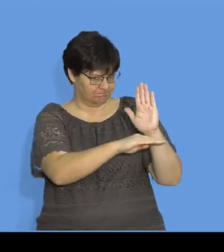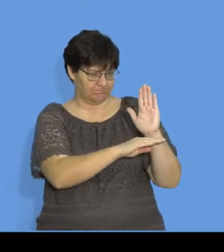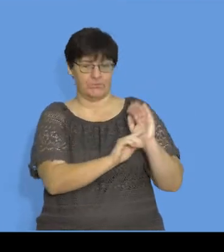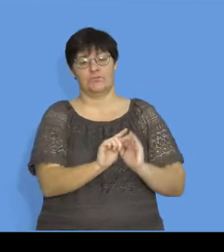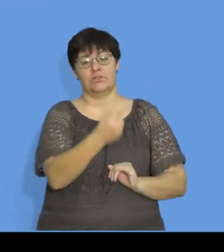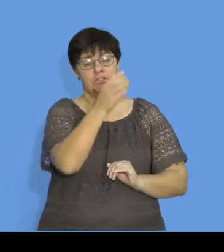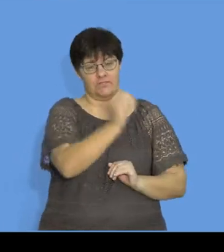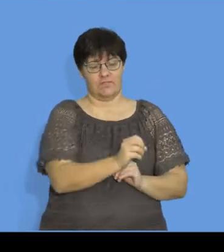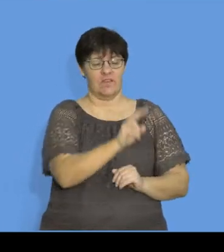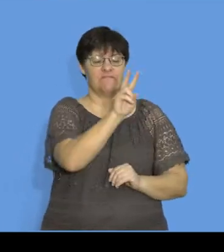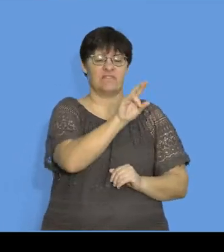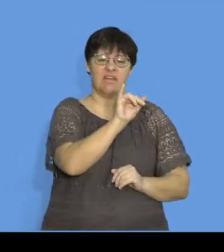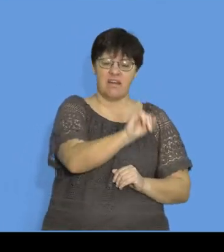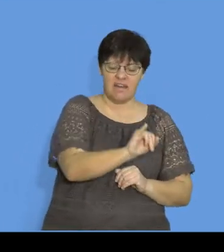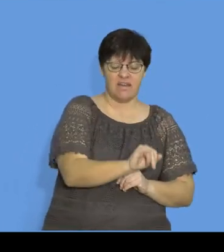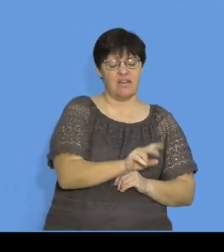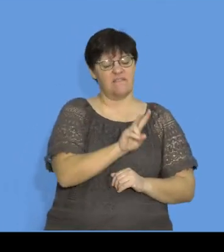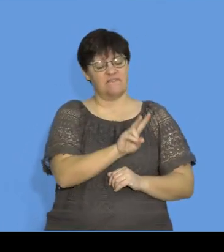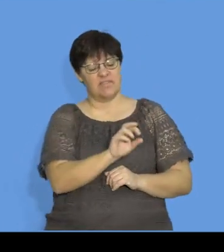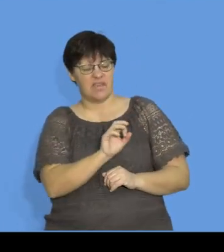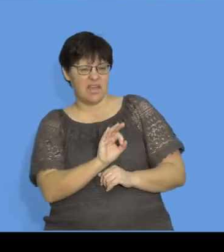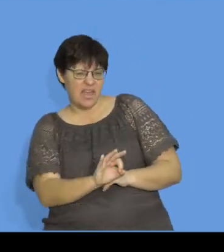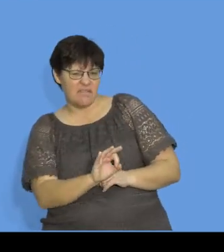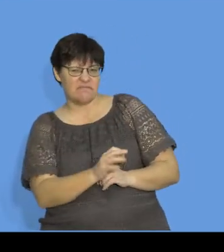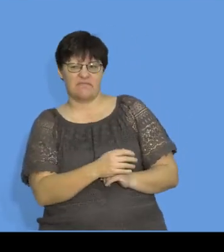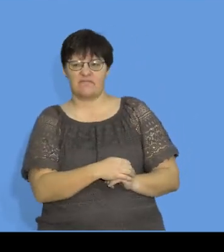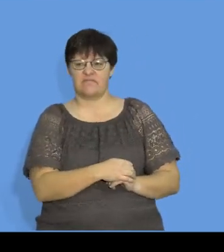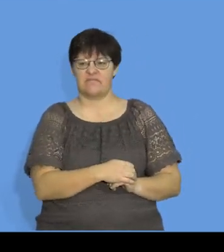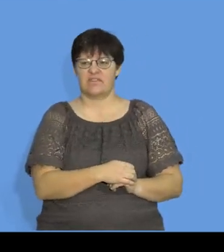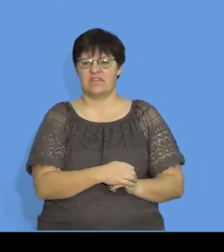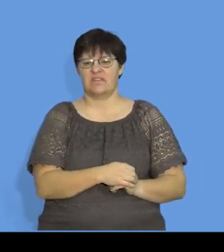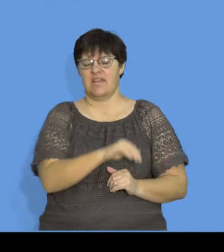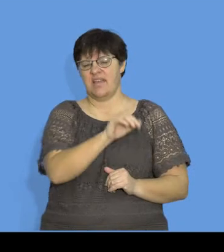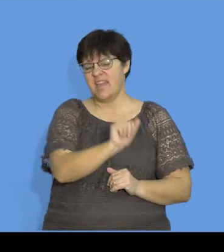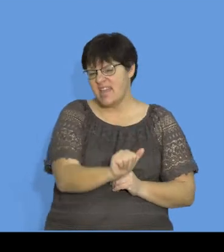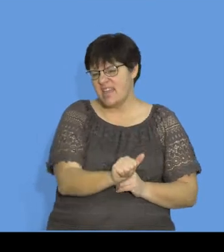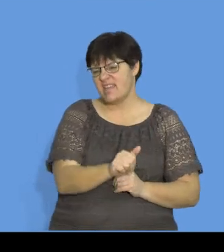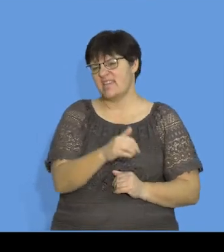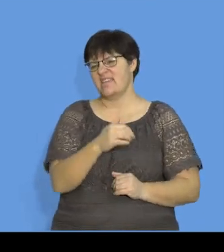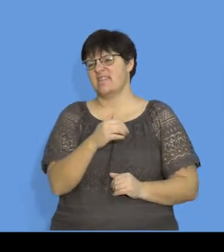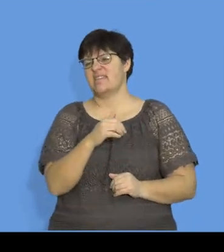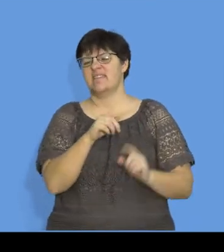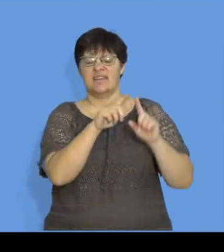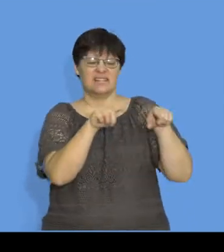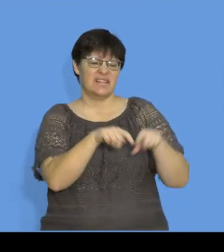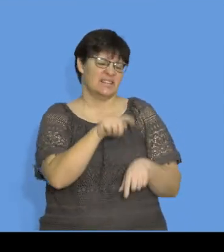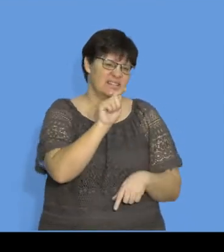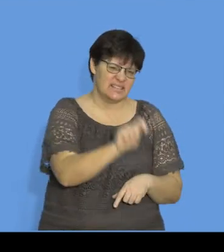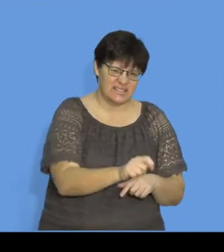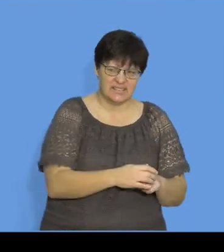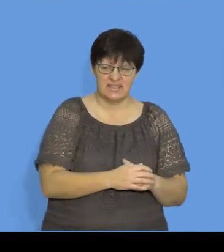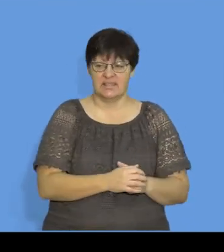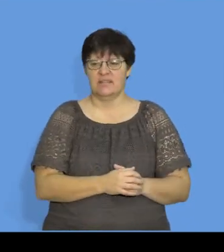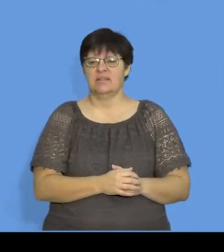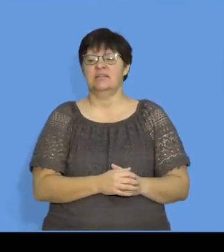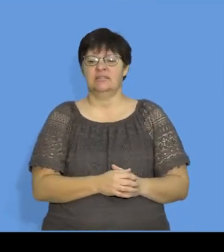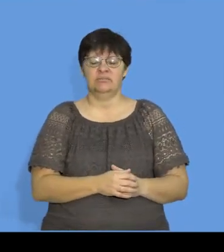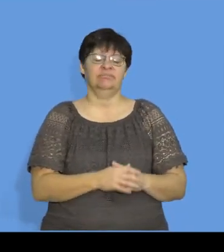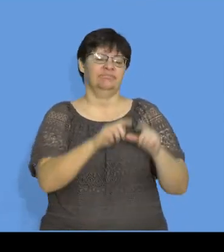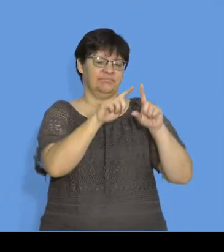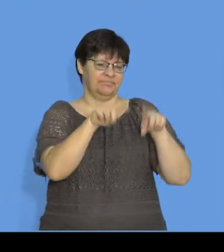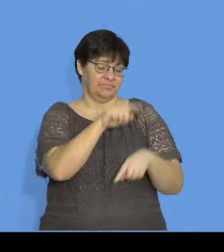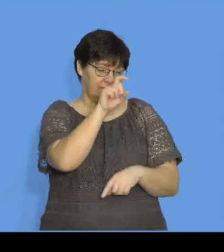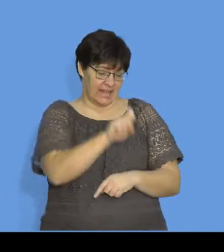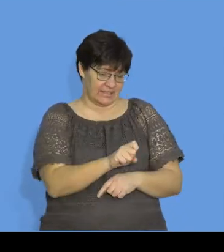VI, VF, VI, we've got A, delta t, and delta